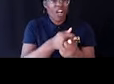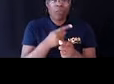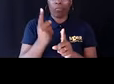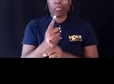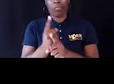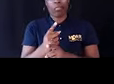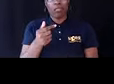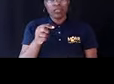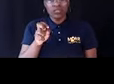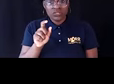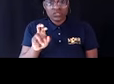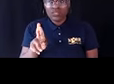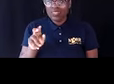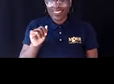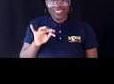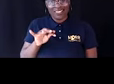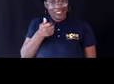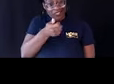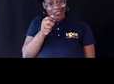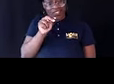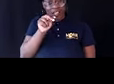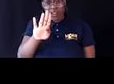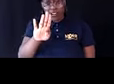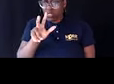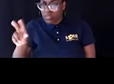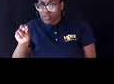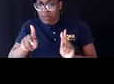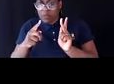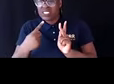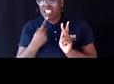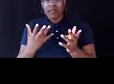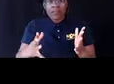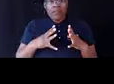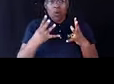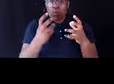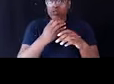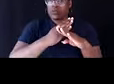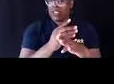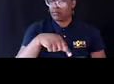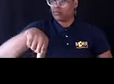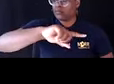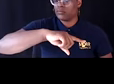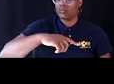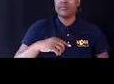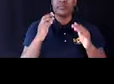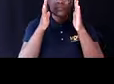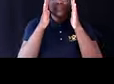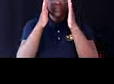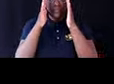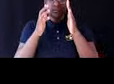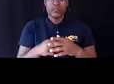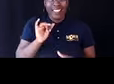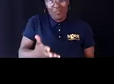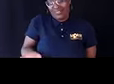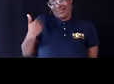is when people say that we weren't around, that our community says never cared for us, or that we're new, or that this is all a lie. It is a function